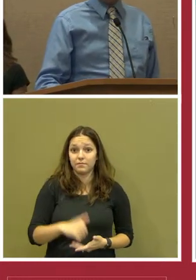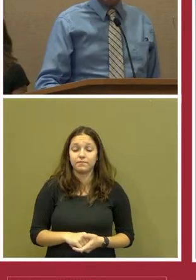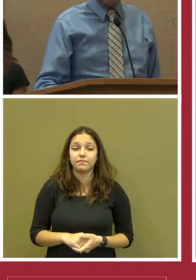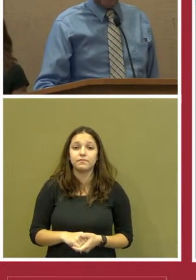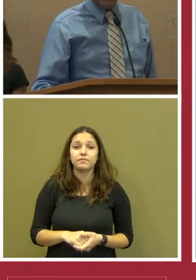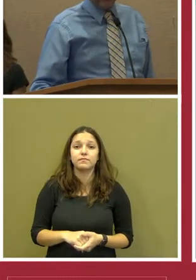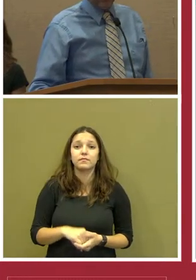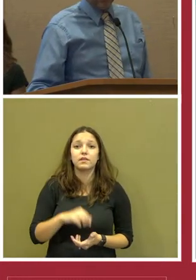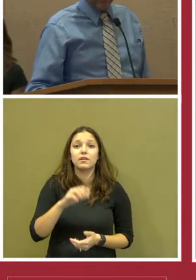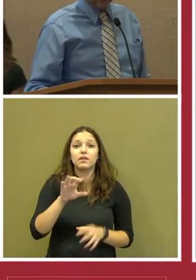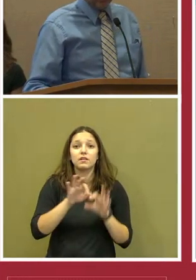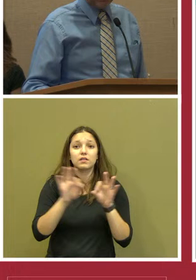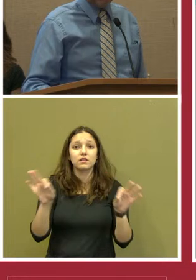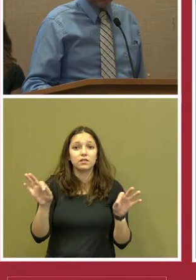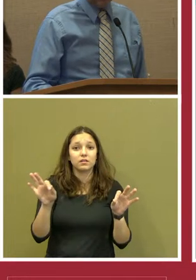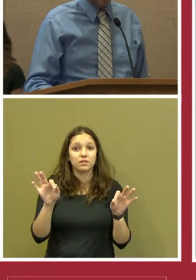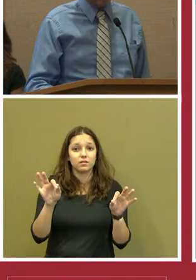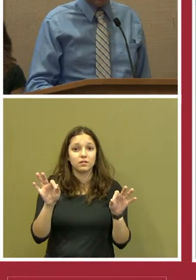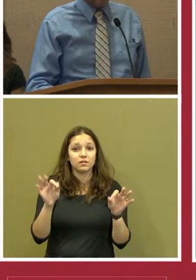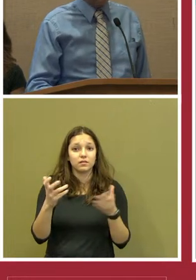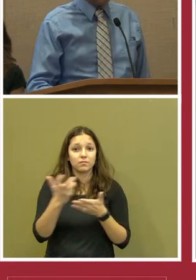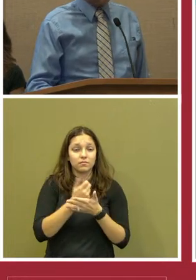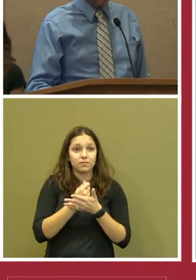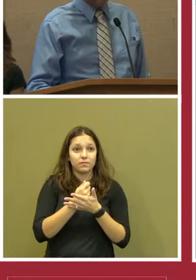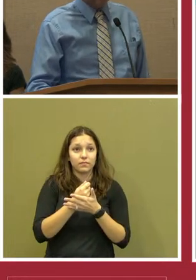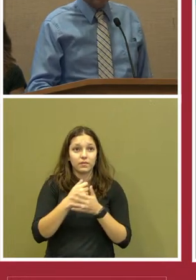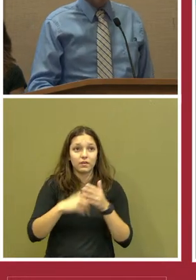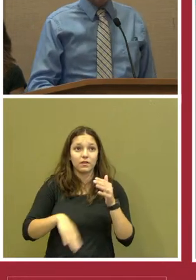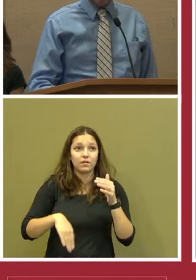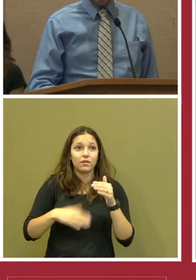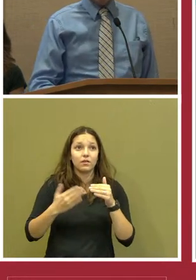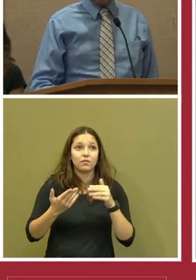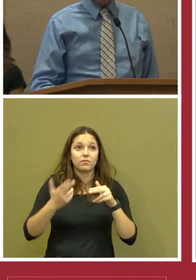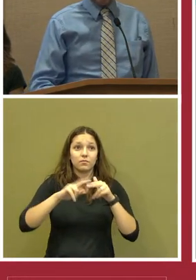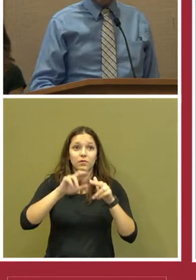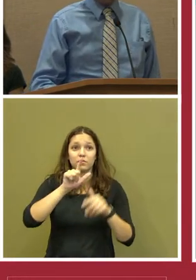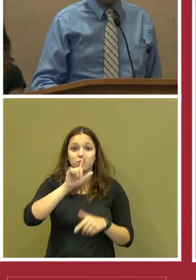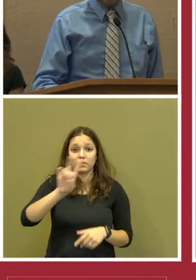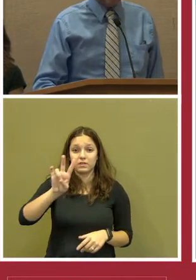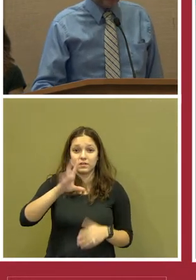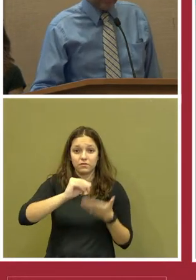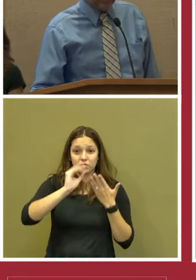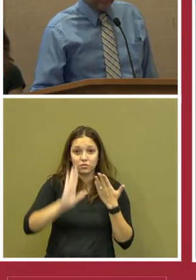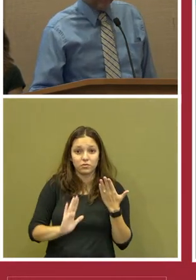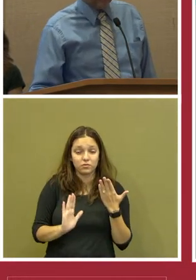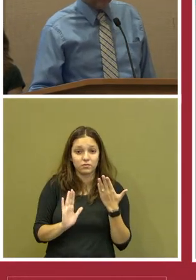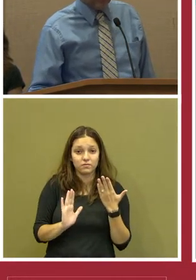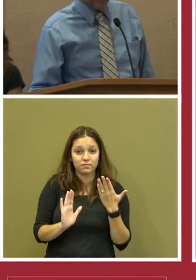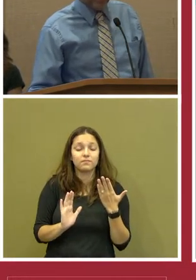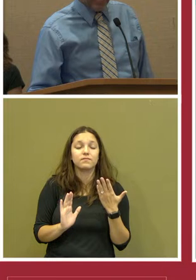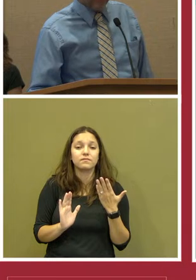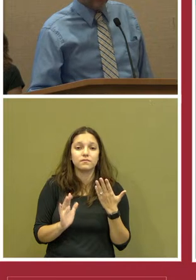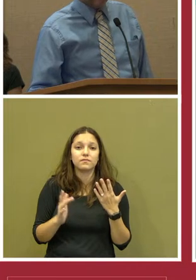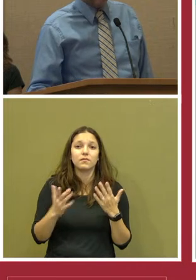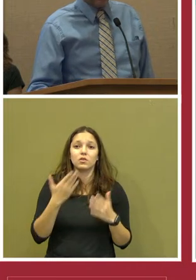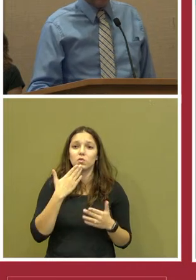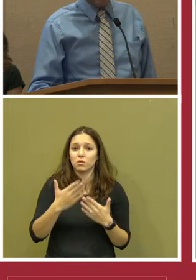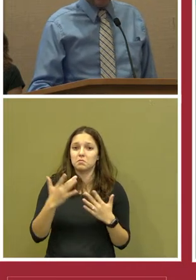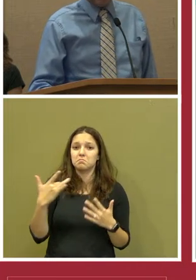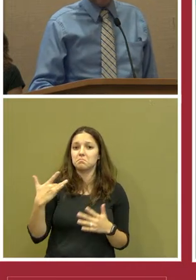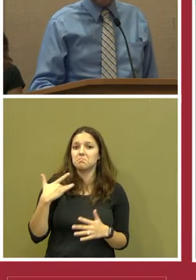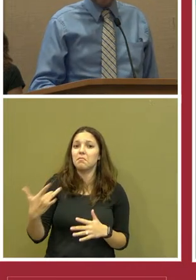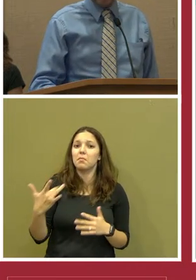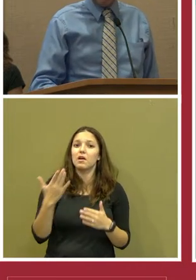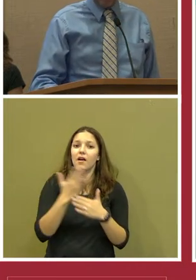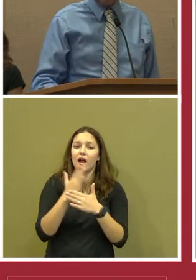The diploma candidates, we were up at 27 students last year. That is a pretty good typical average for